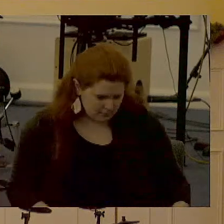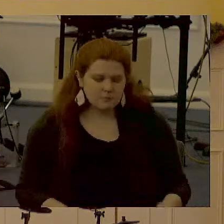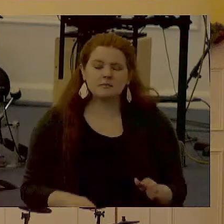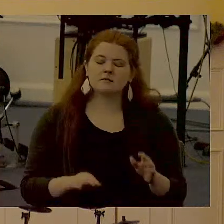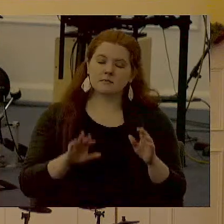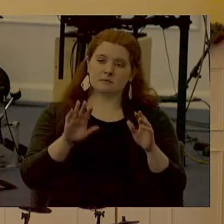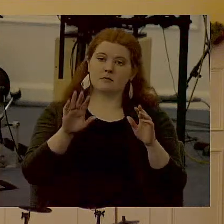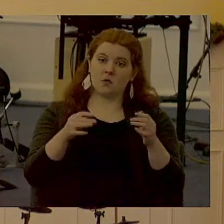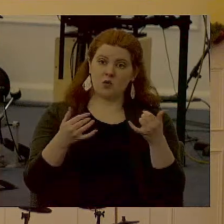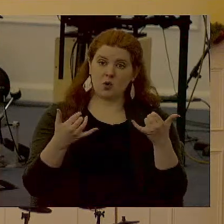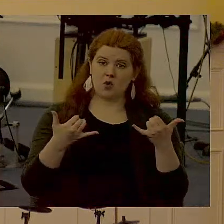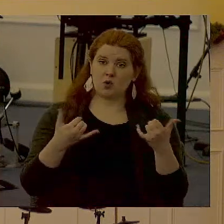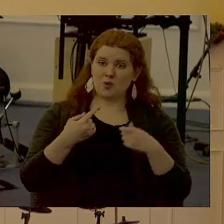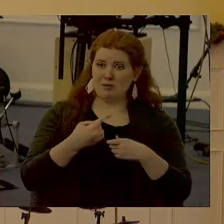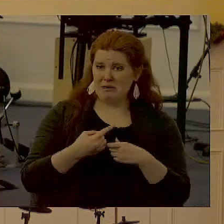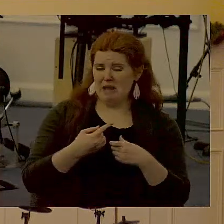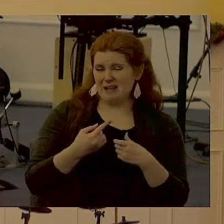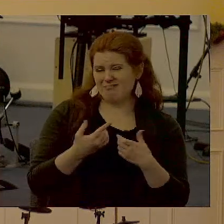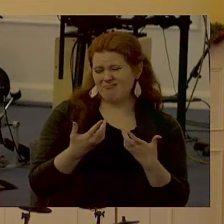But today, things are different.